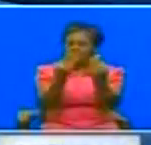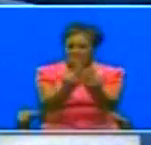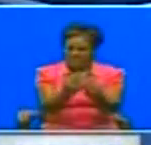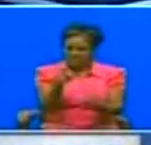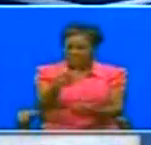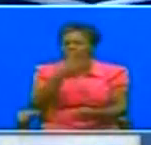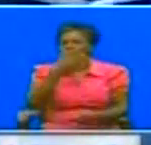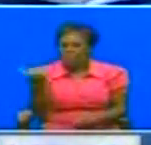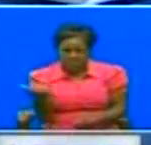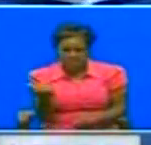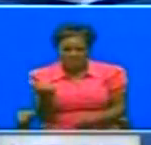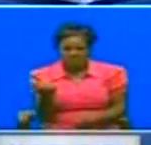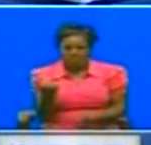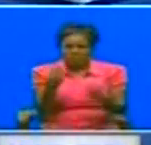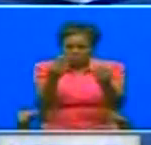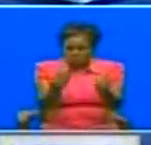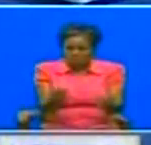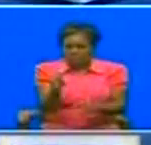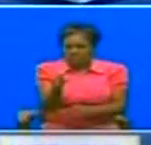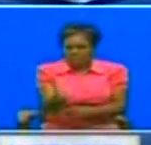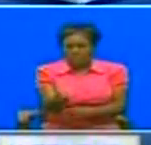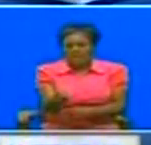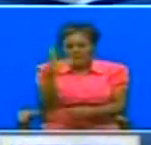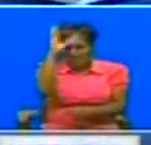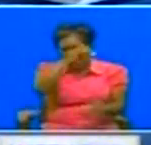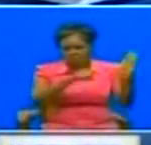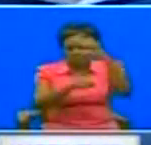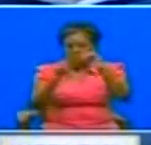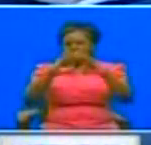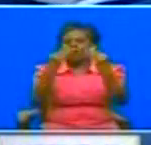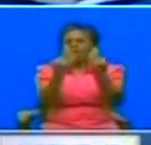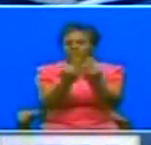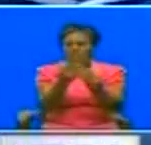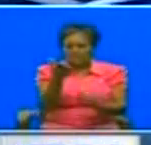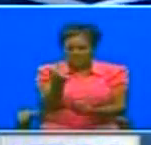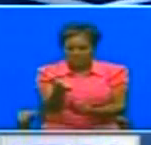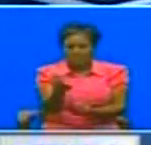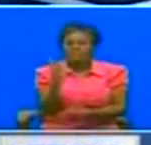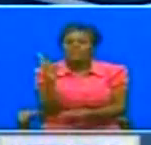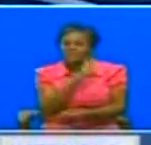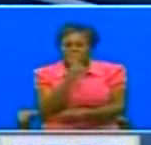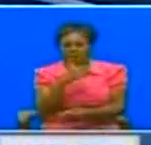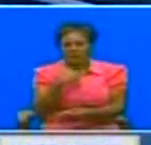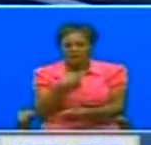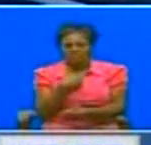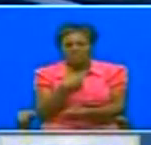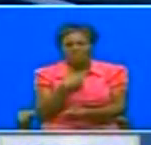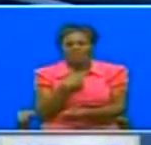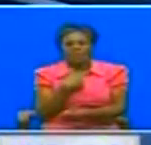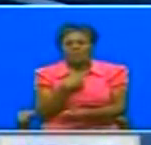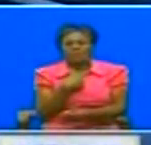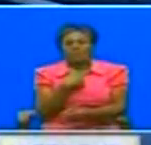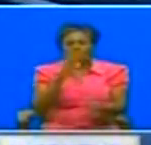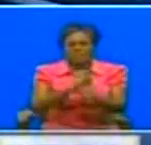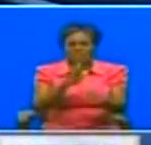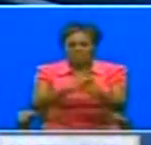be the most effective way of dealing with this, then we'd be assuming that the family isn't under threat in Kenya, and that there aren't as